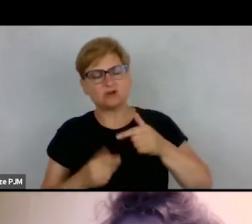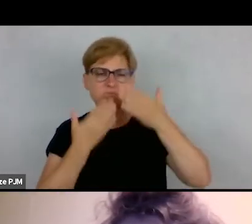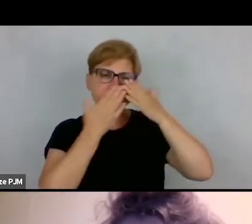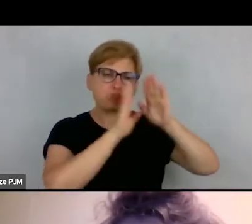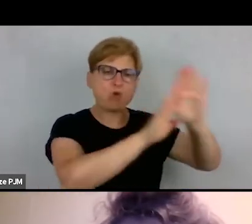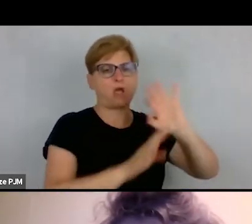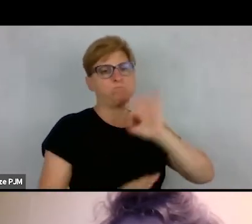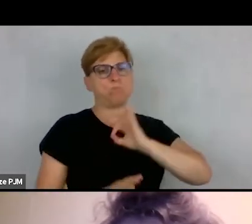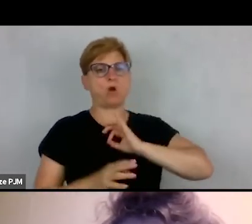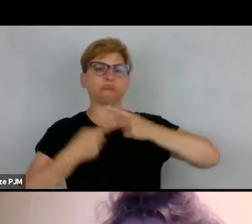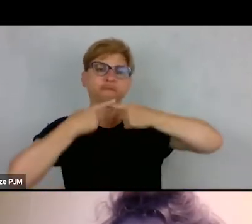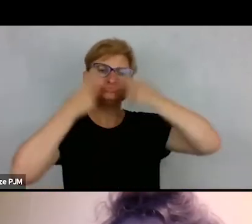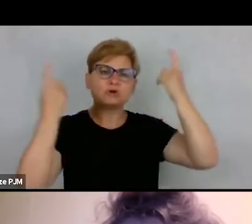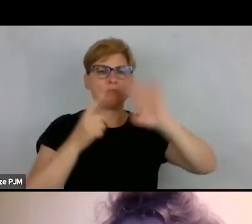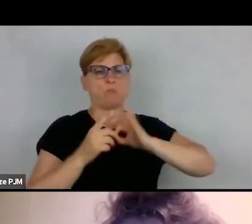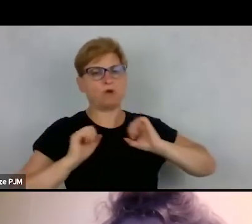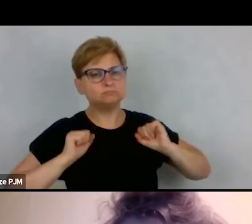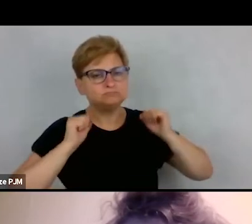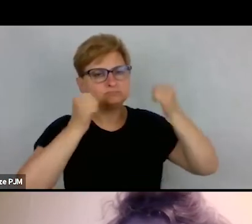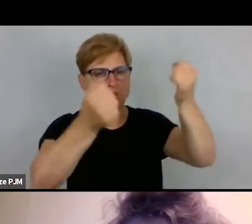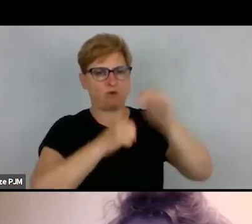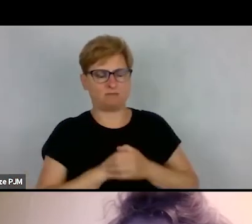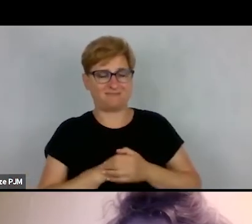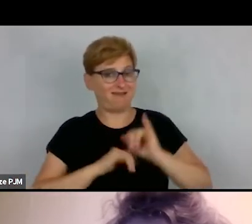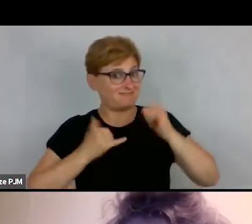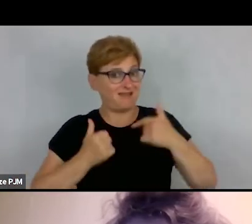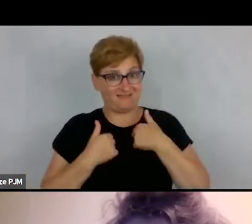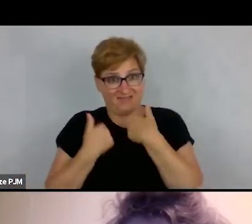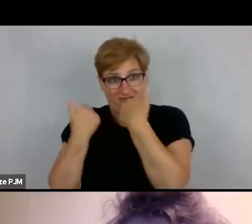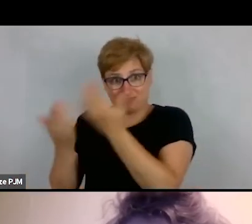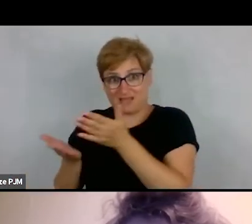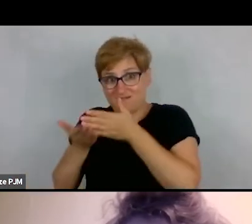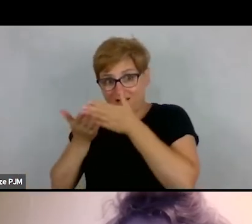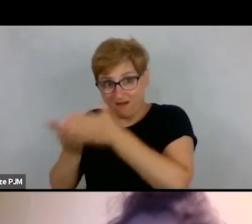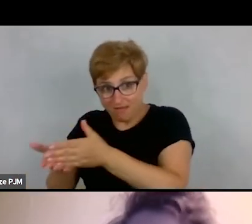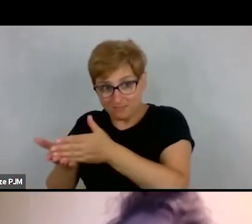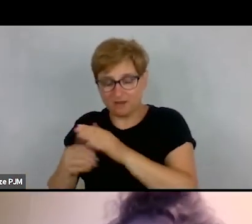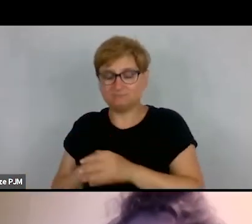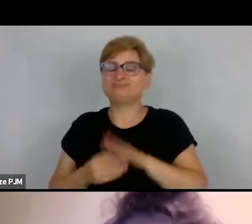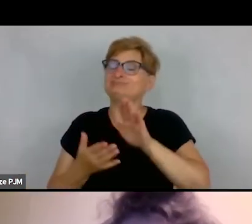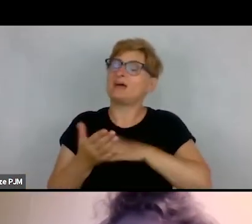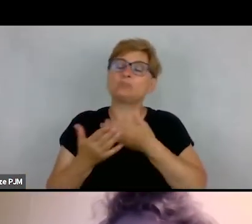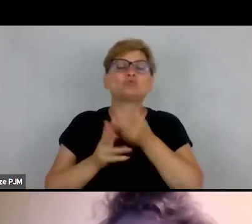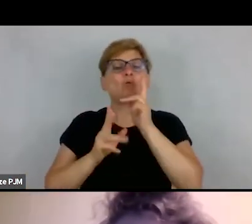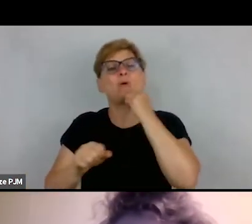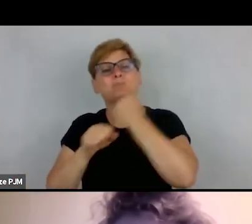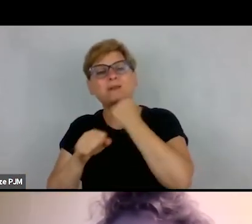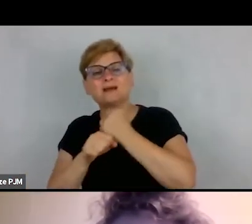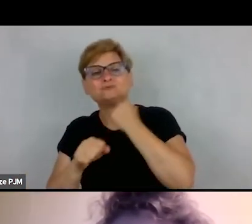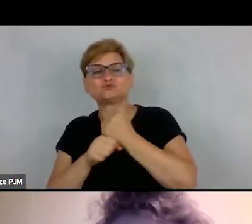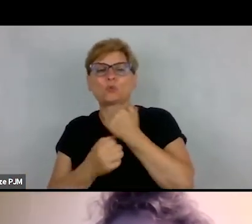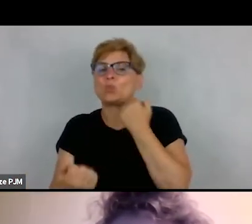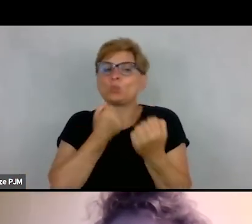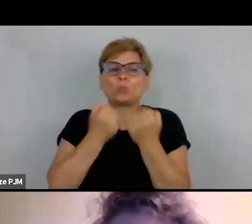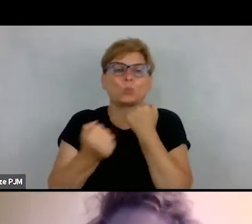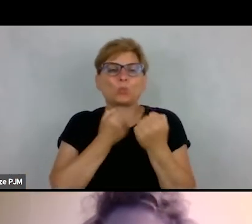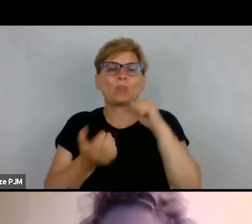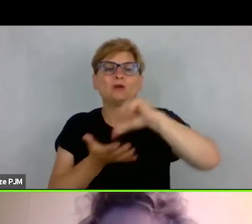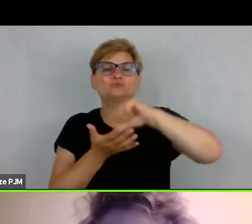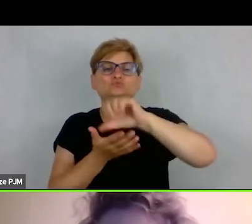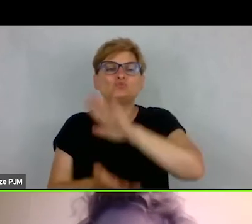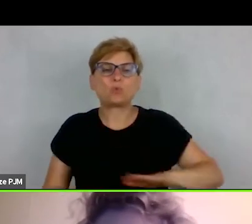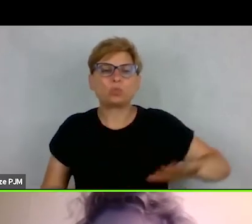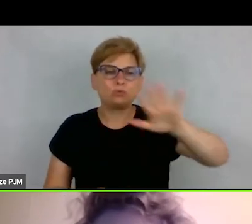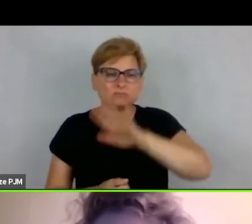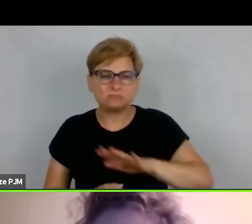in a more difficult environment, I mean, I think we covered some of that ground just a moment ago, Martina, in response to your question. But I